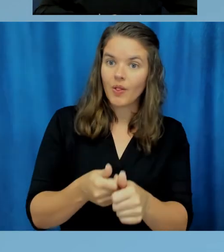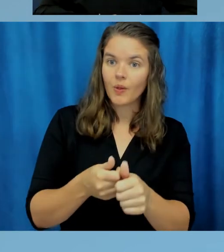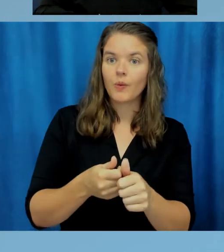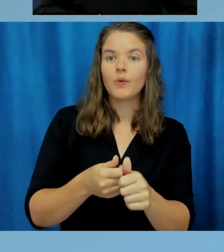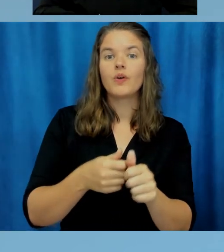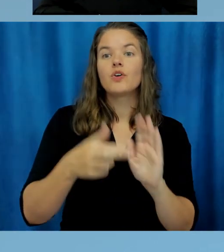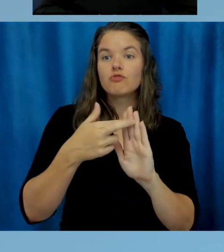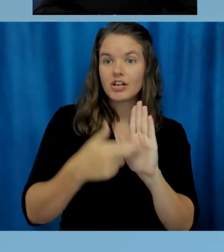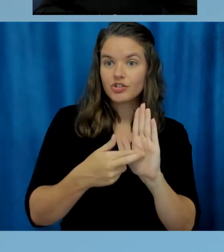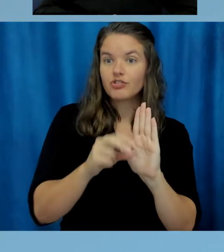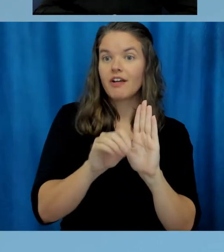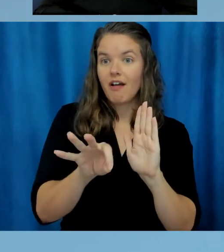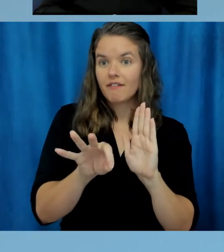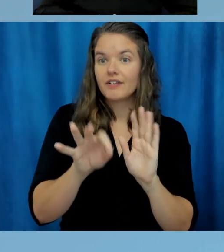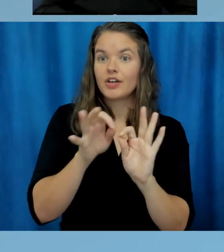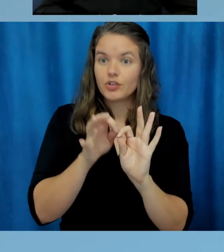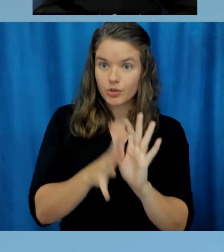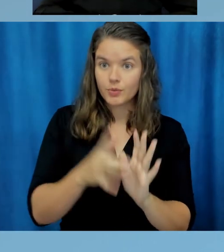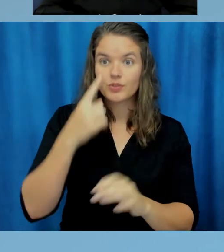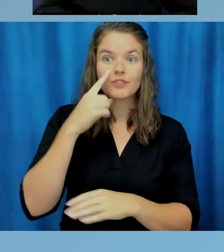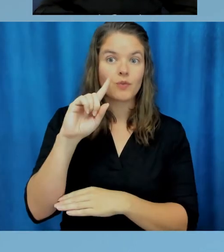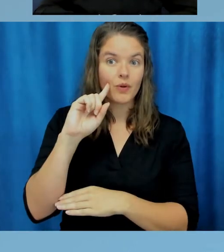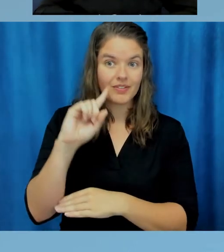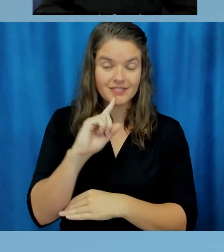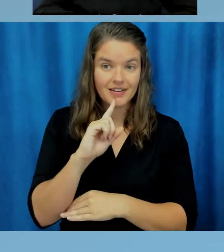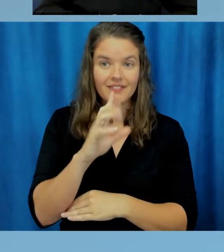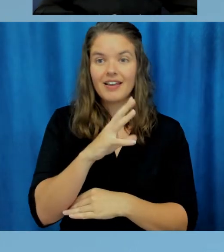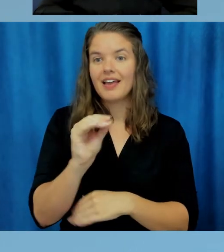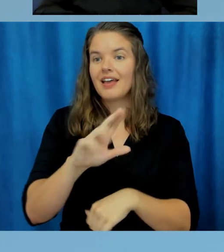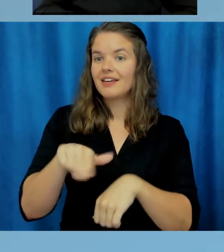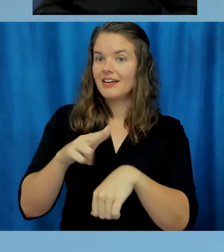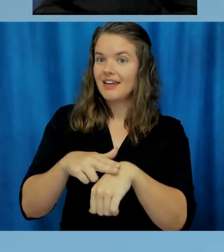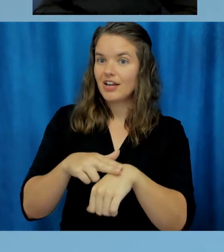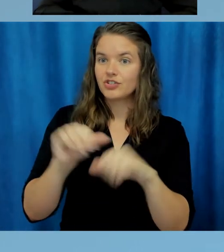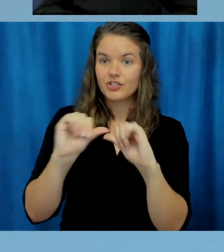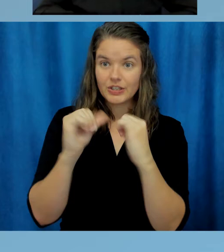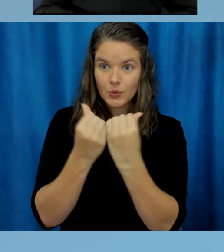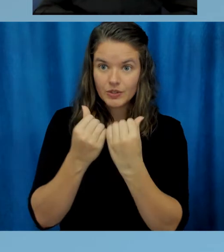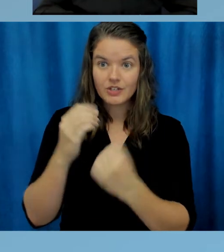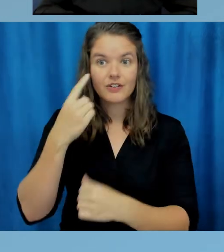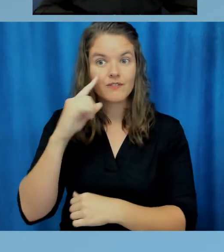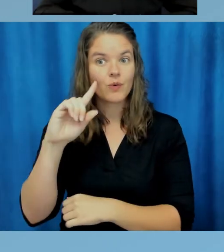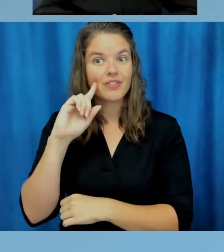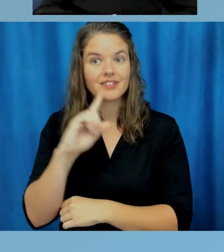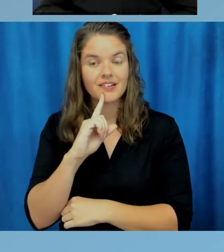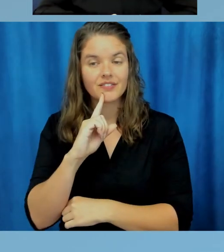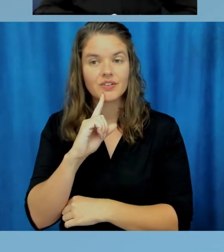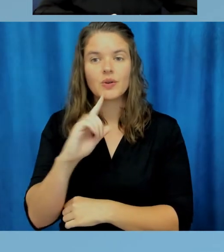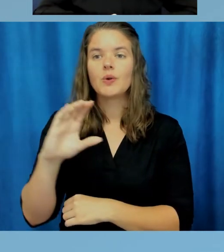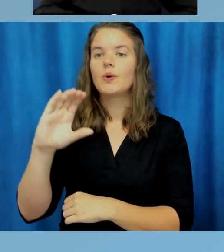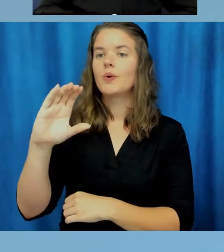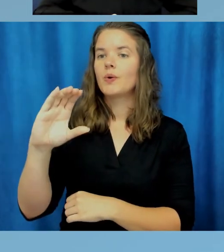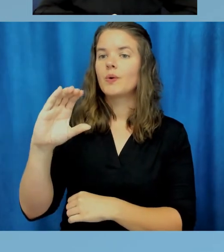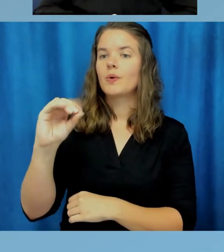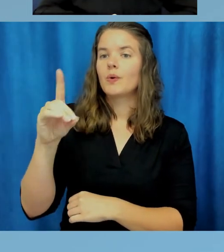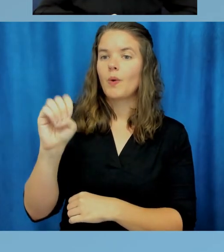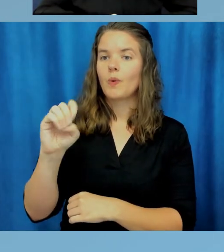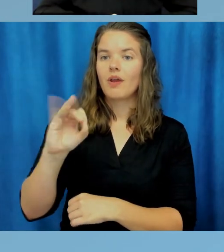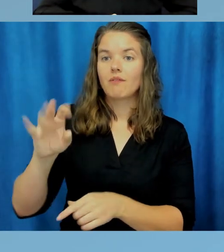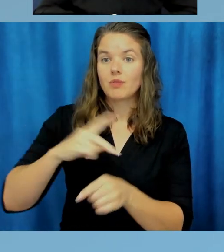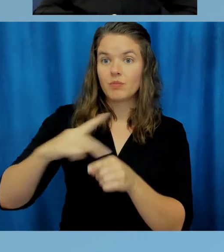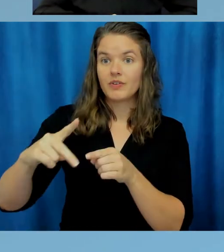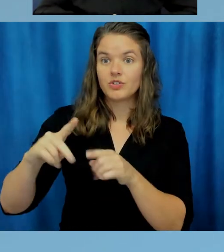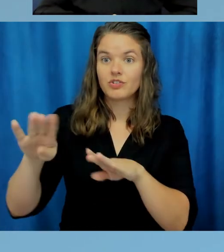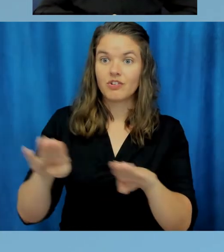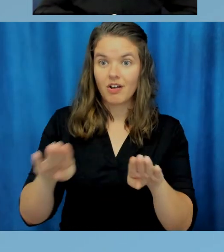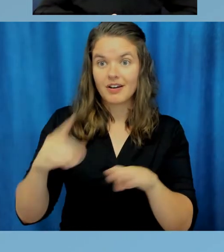Registry of Interpreters for the Deaf and the National Association for the Deaf Code of Professional Conduct for